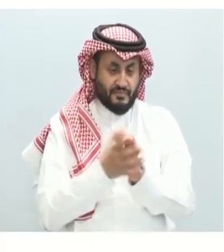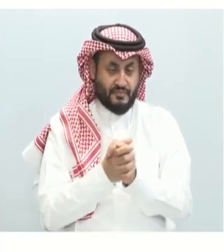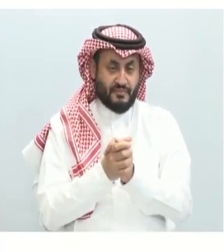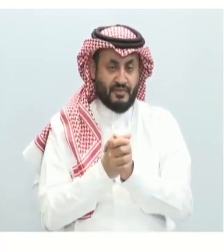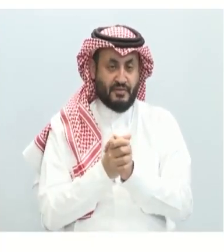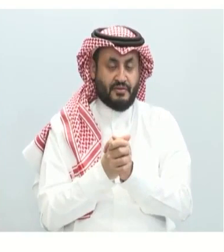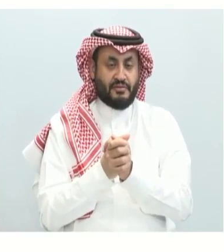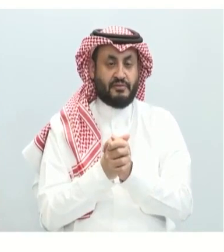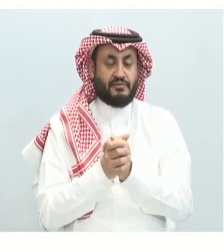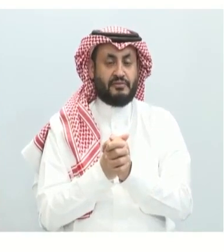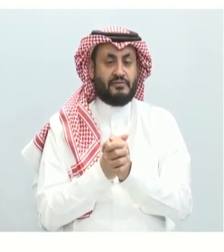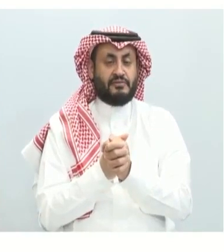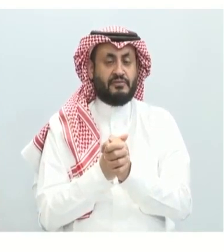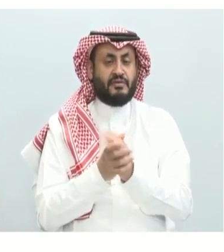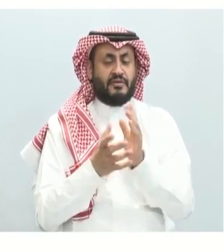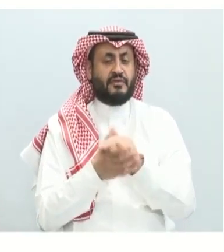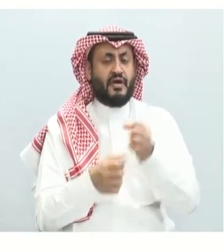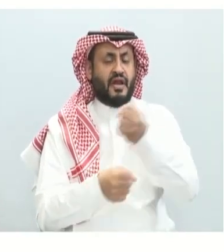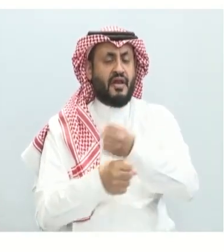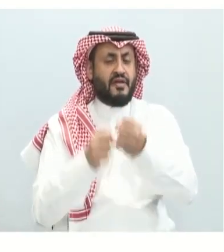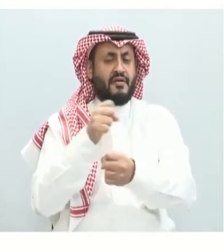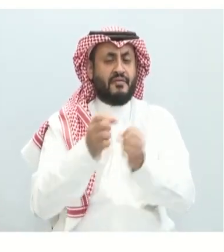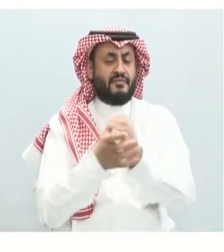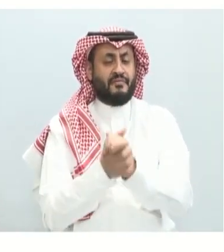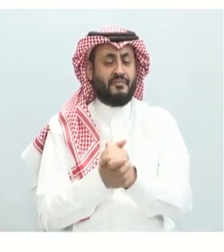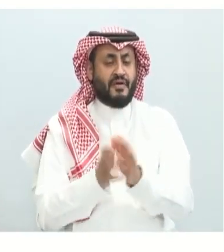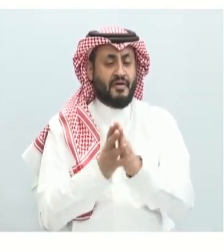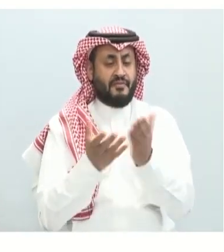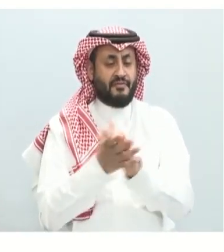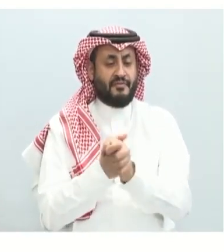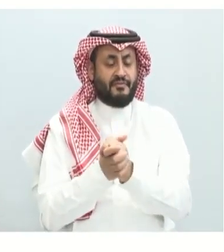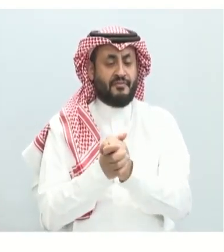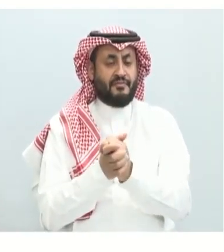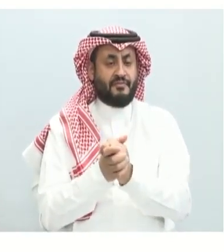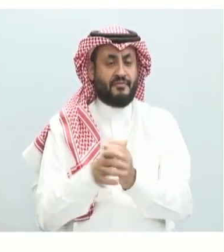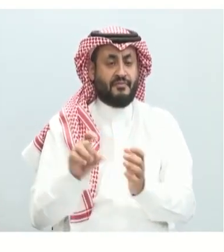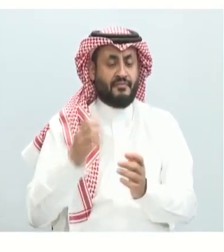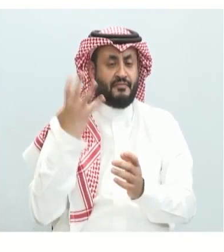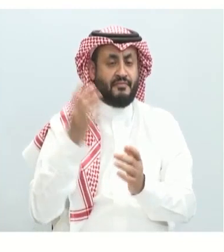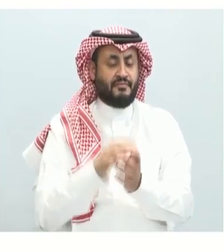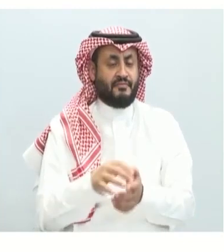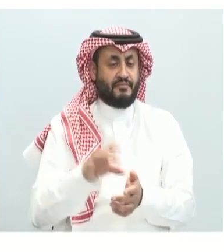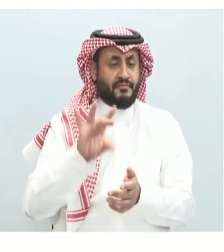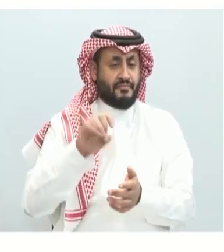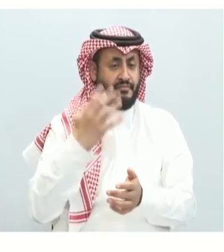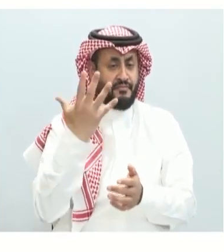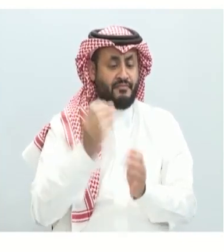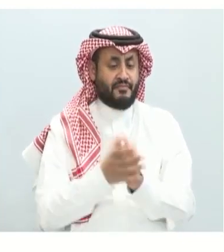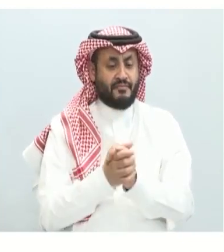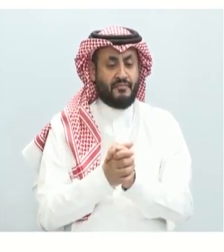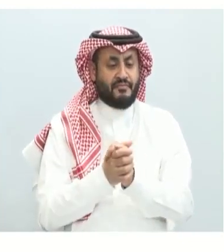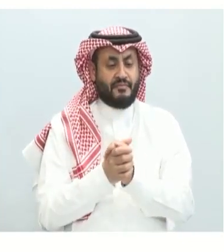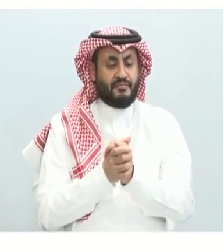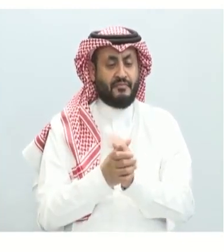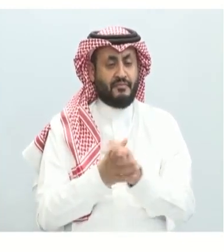had was called the grammar in action on pages 84 and 85. And